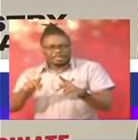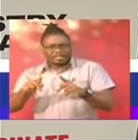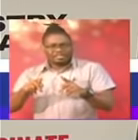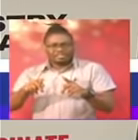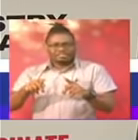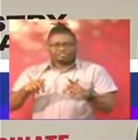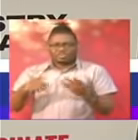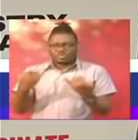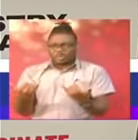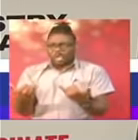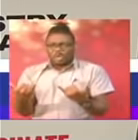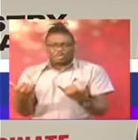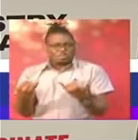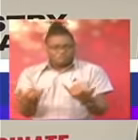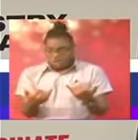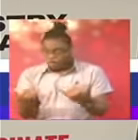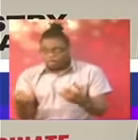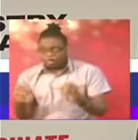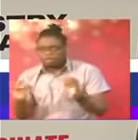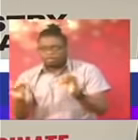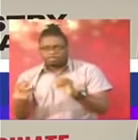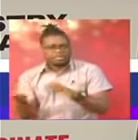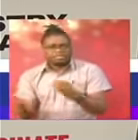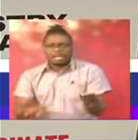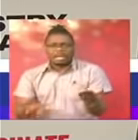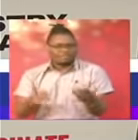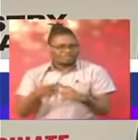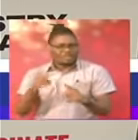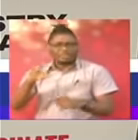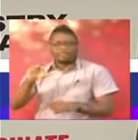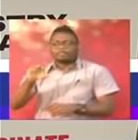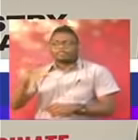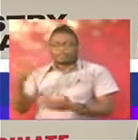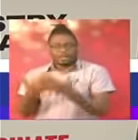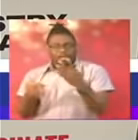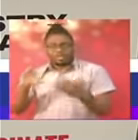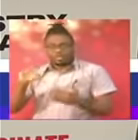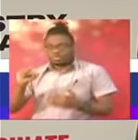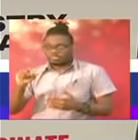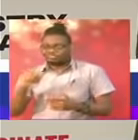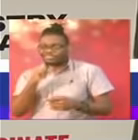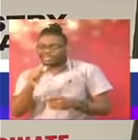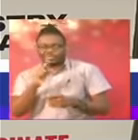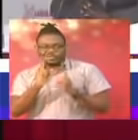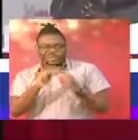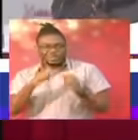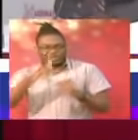have been linked to vaccines, but I cannot comment on the exact situation described.